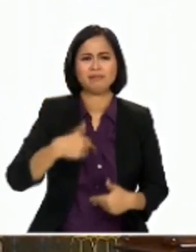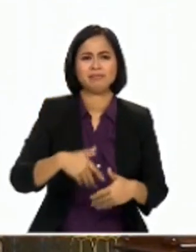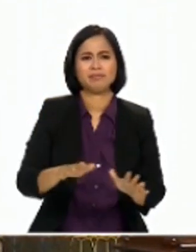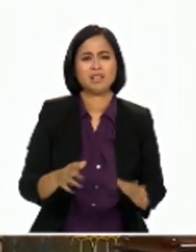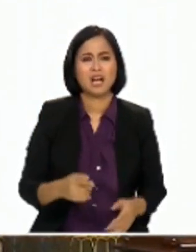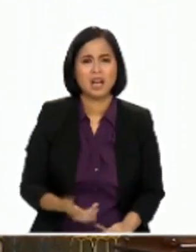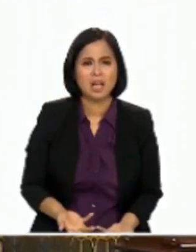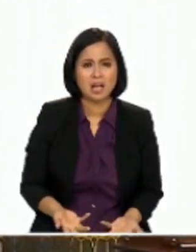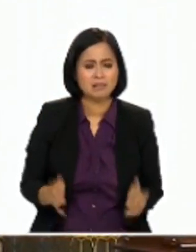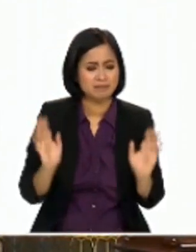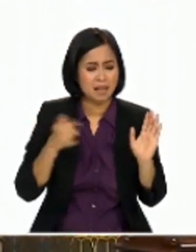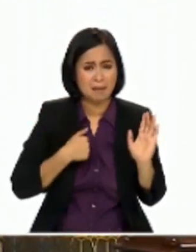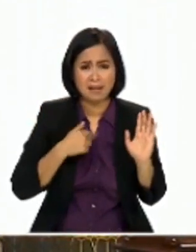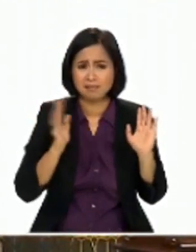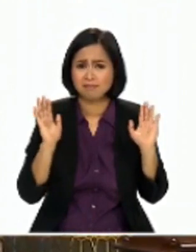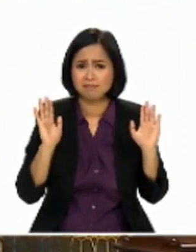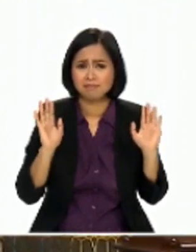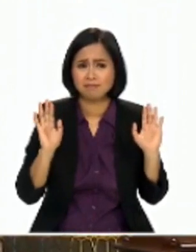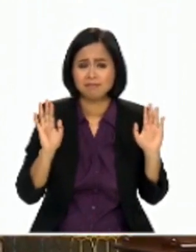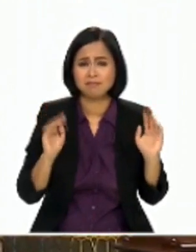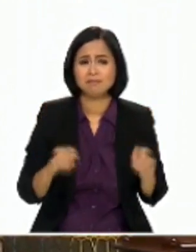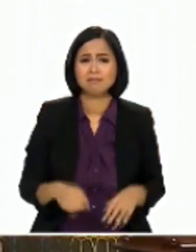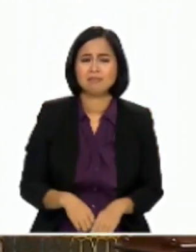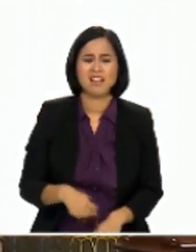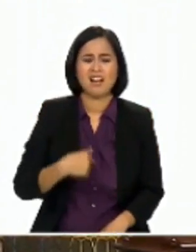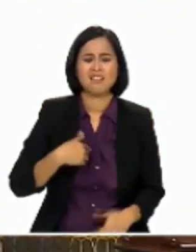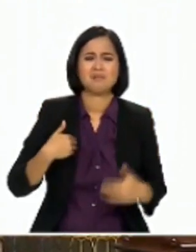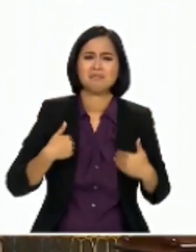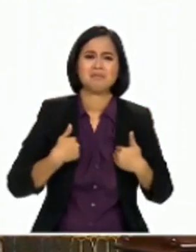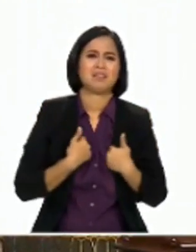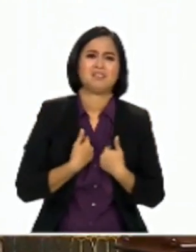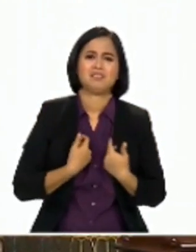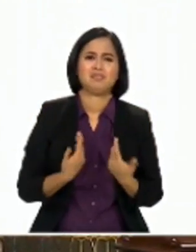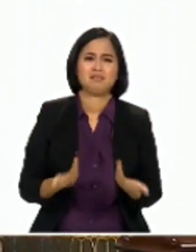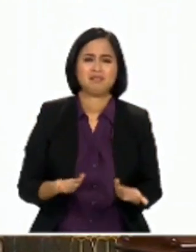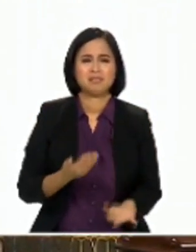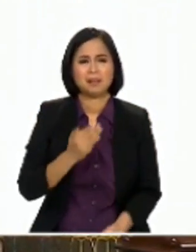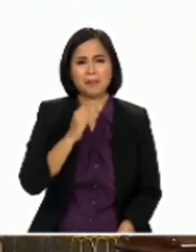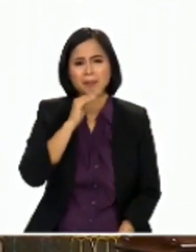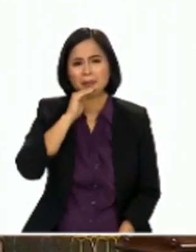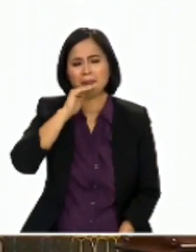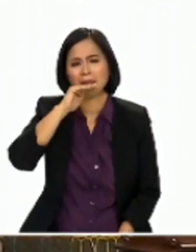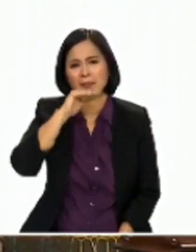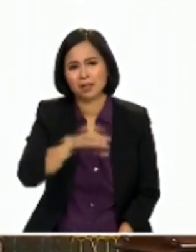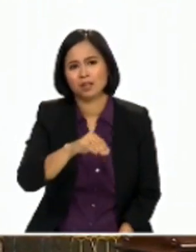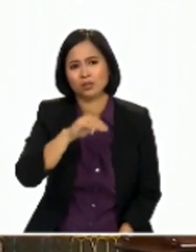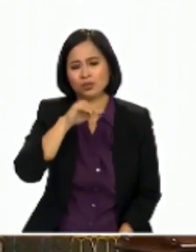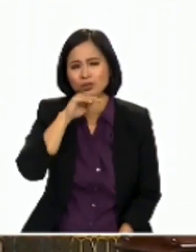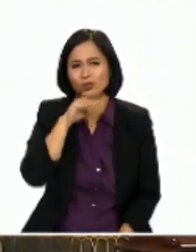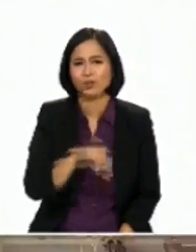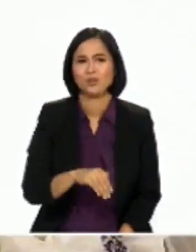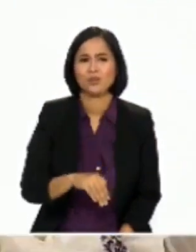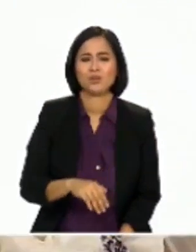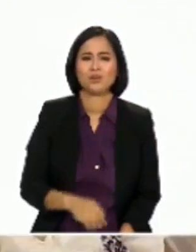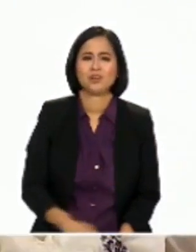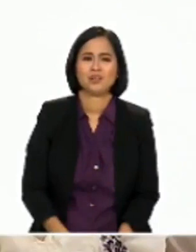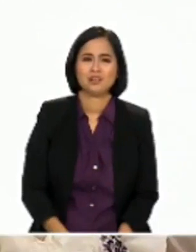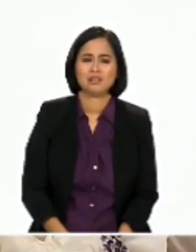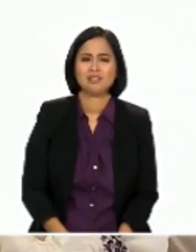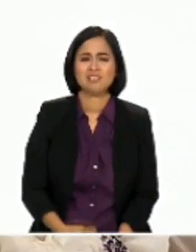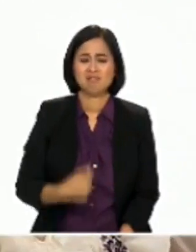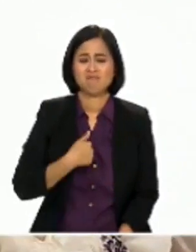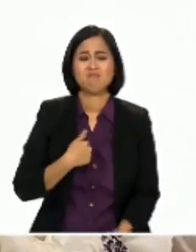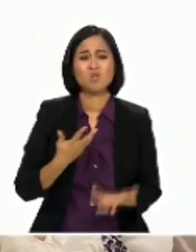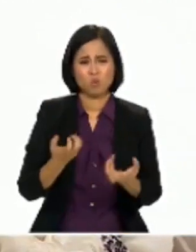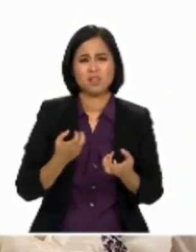Sabi ko, wala ako ay, I'm tired. I'm tired and I'm talagang gusto ko na